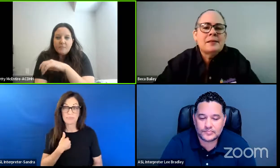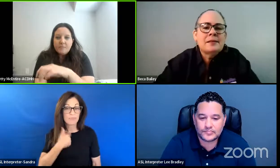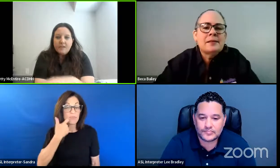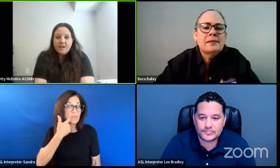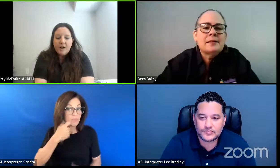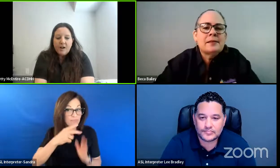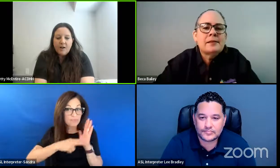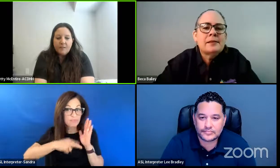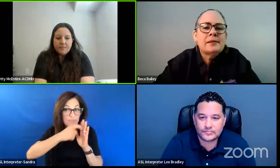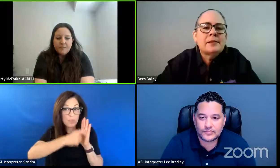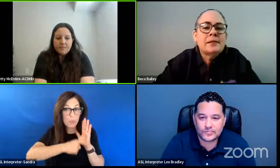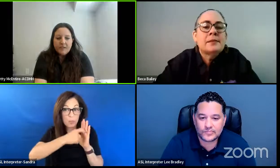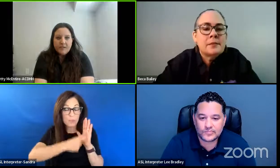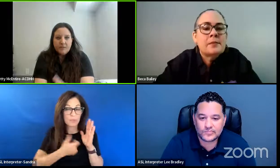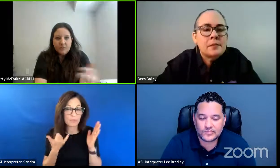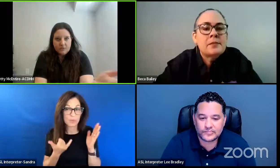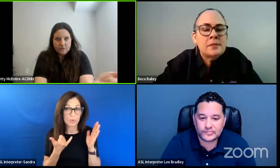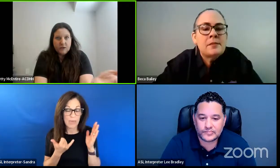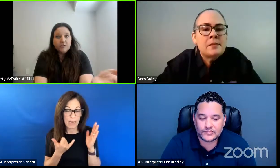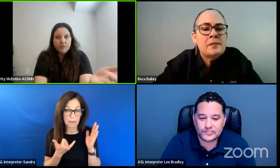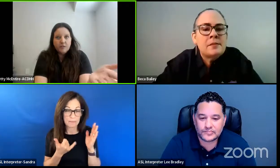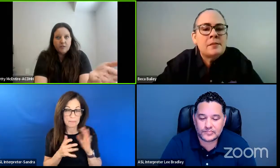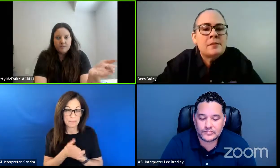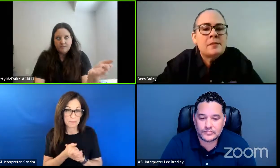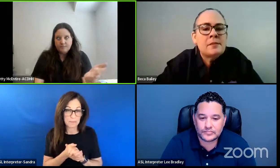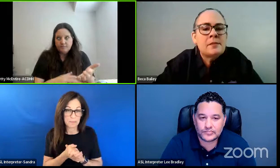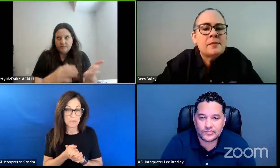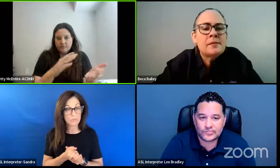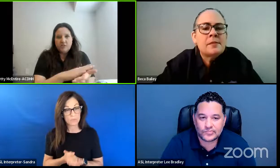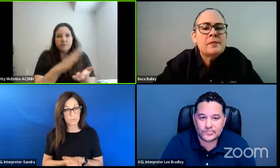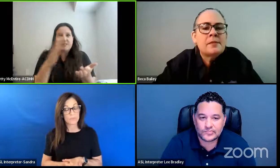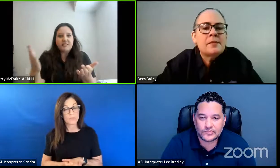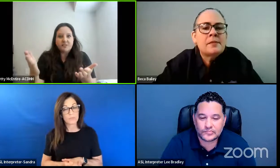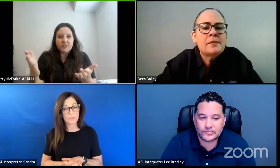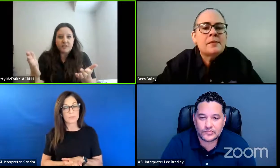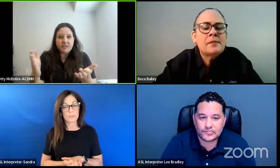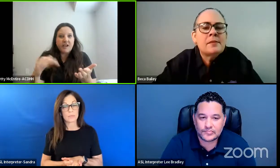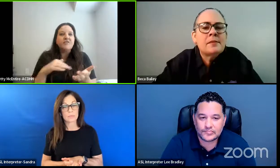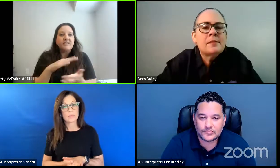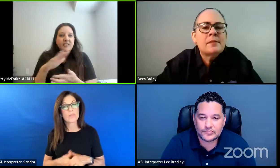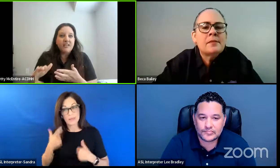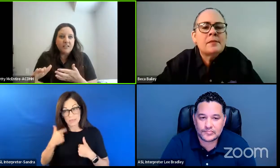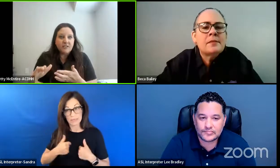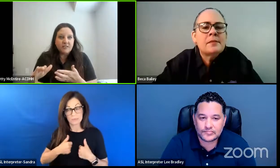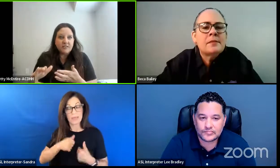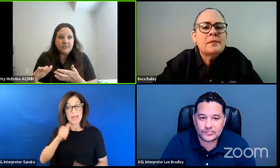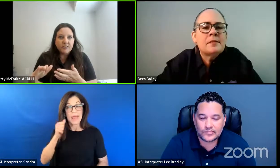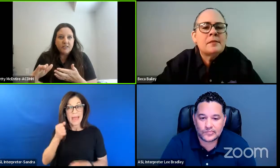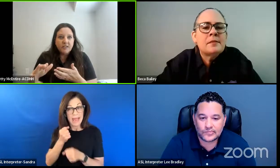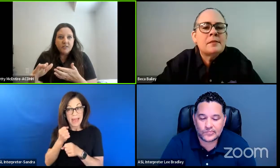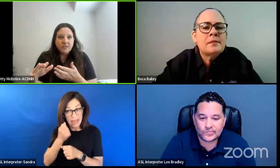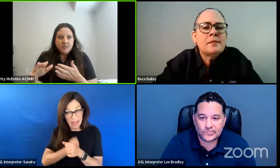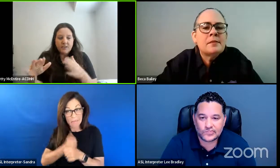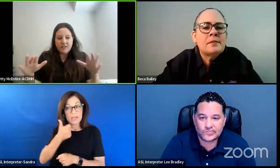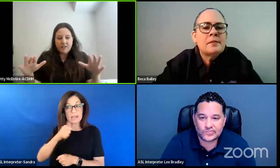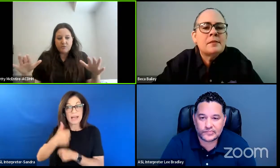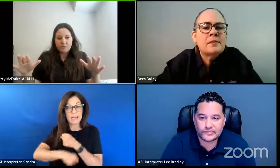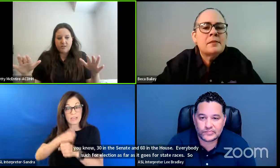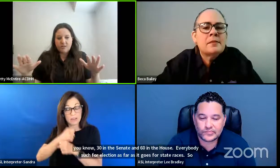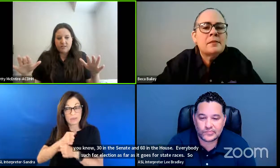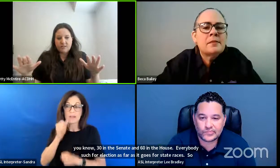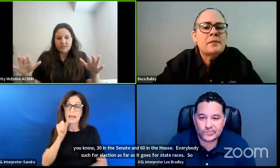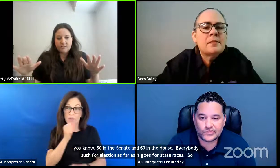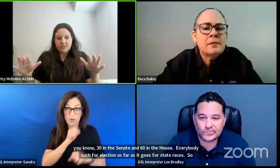today because Arizona does redistricting every 10 years. So that